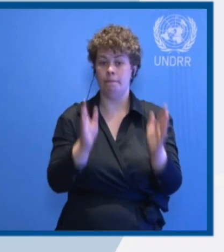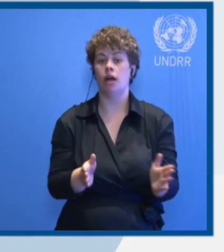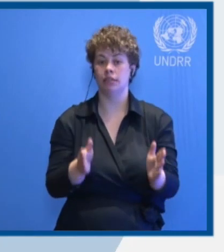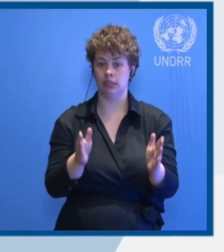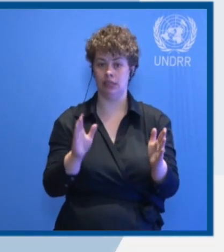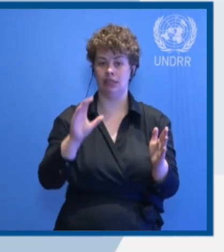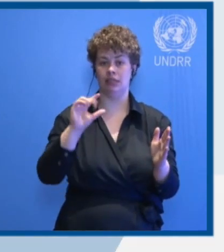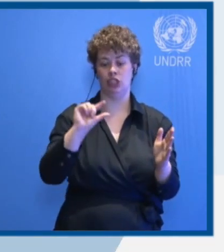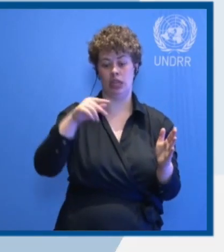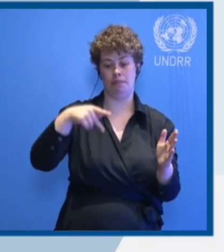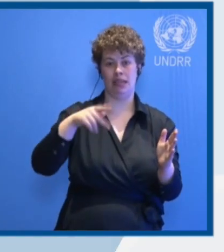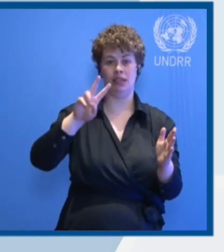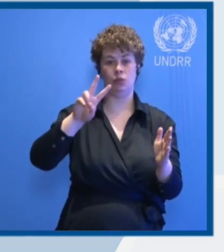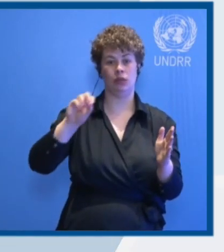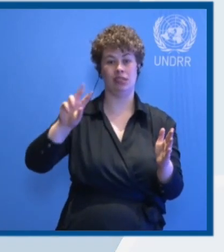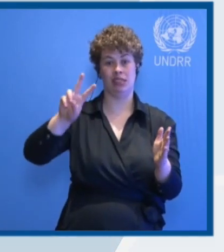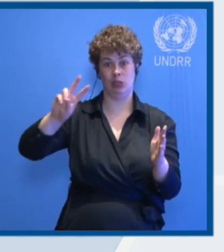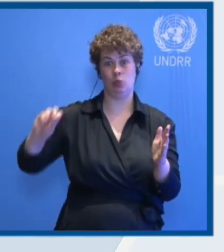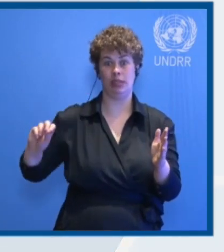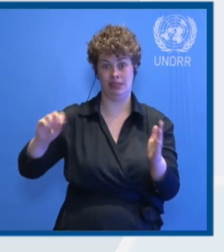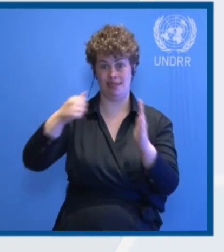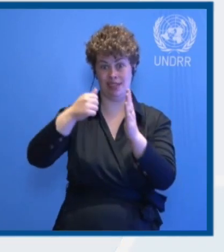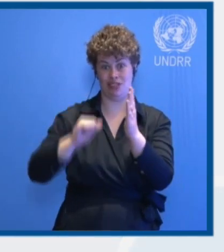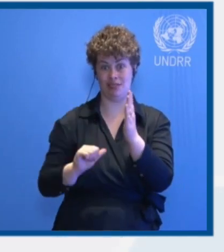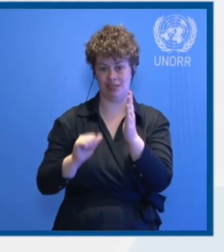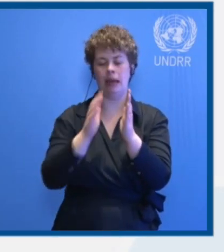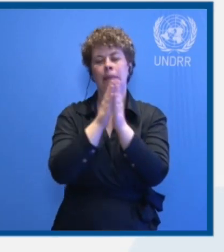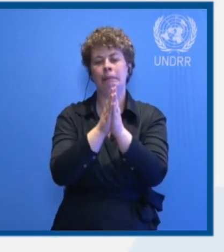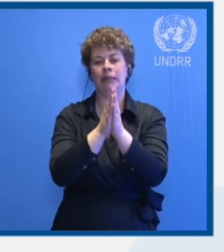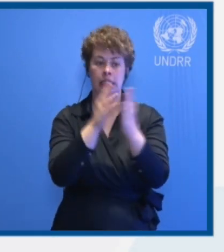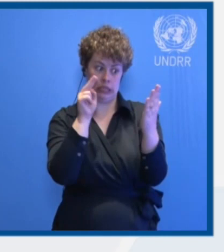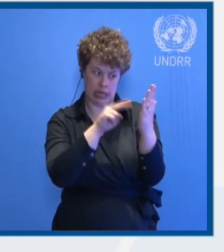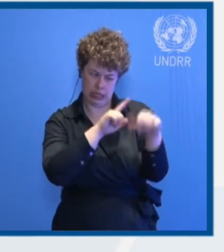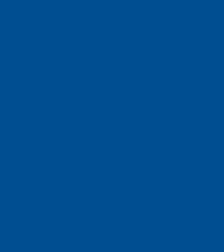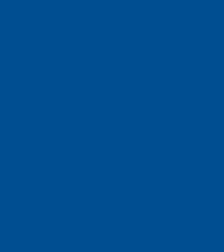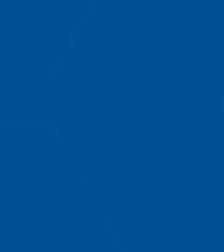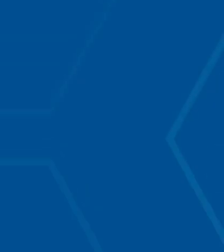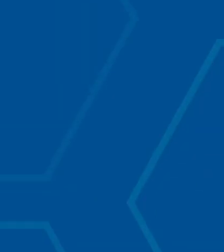GP 2020 agenda and make sure that you're on time for your next session. Once again, thank you very much.